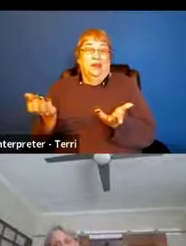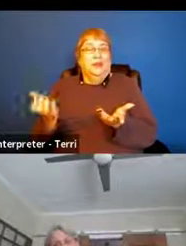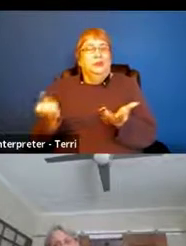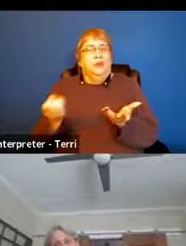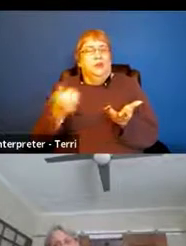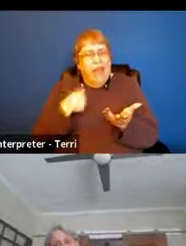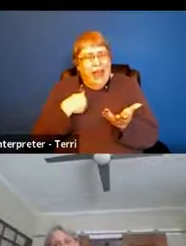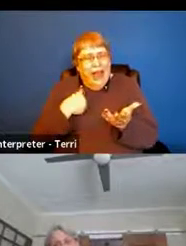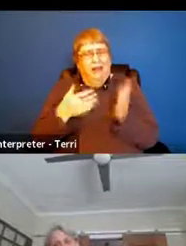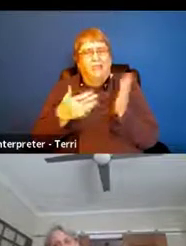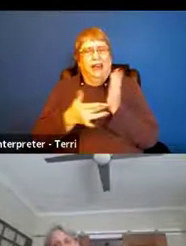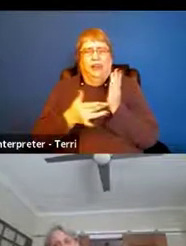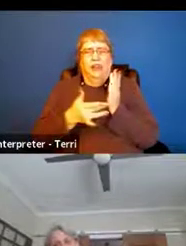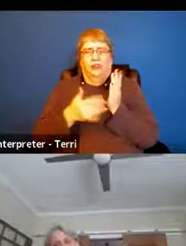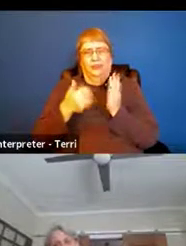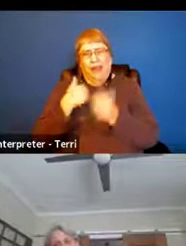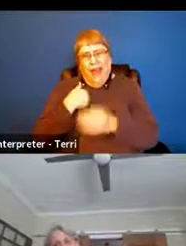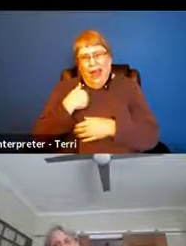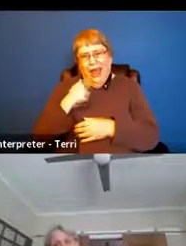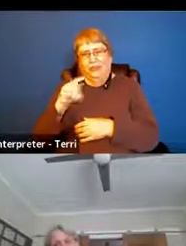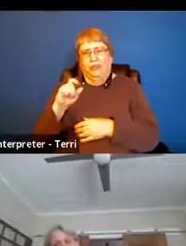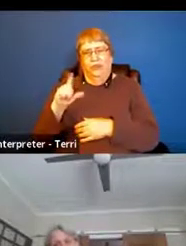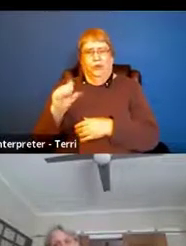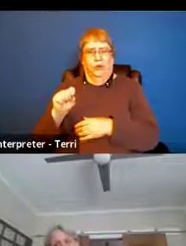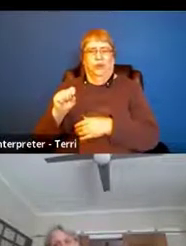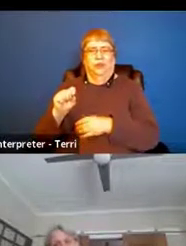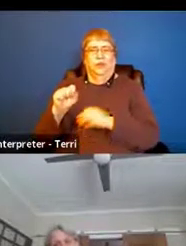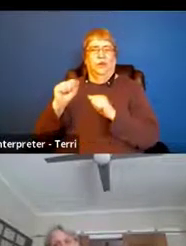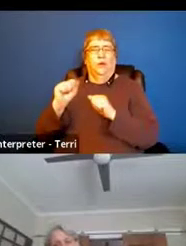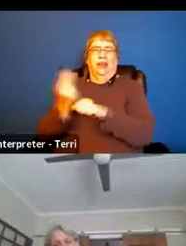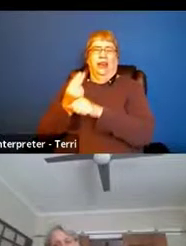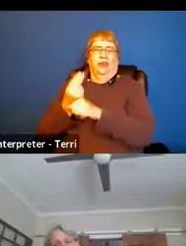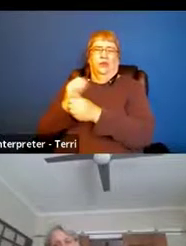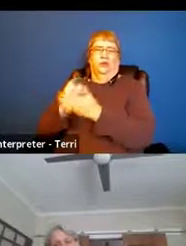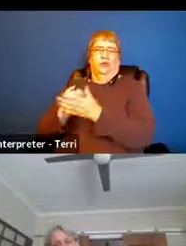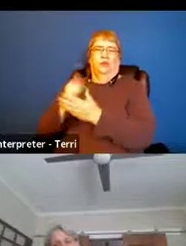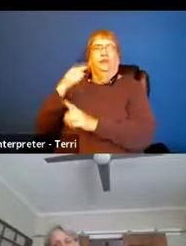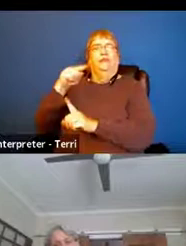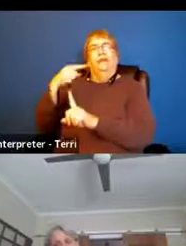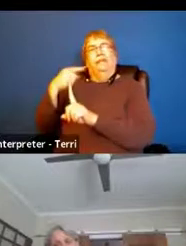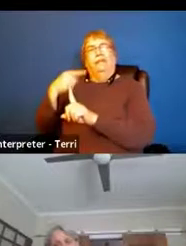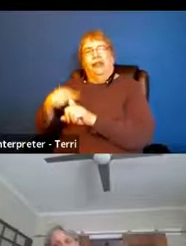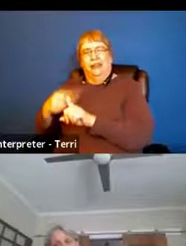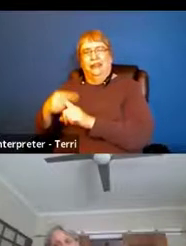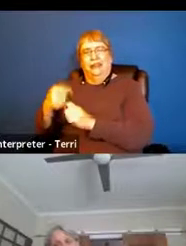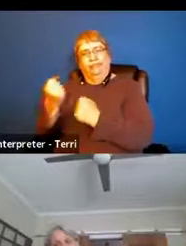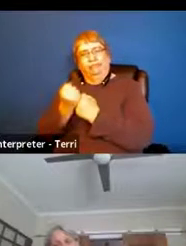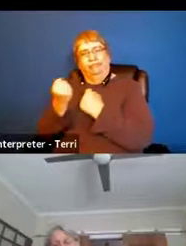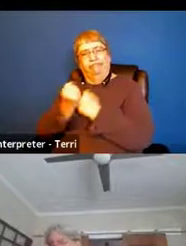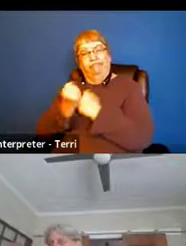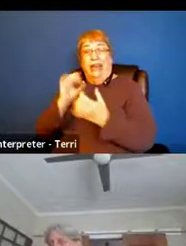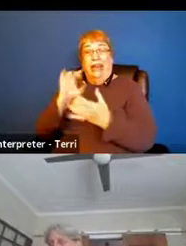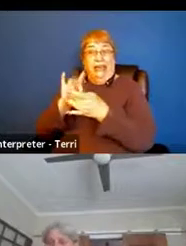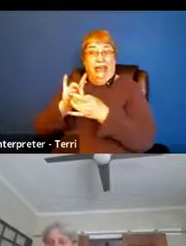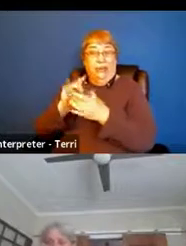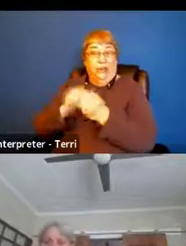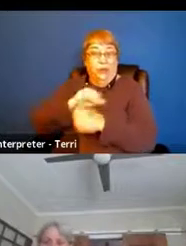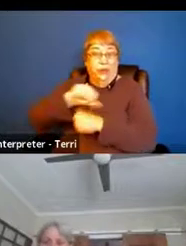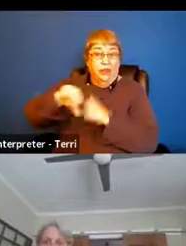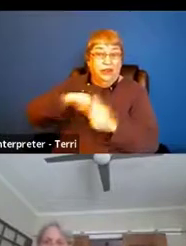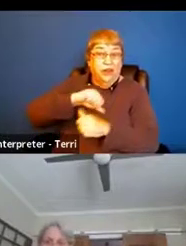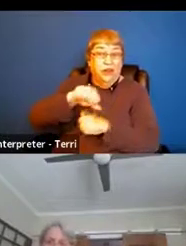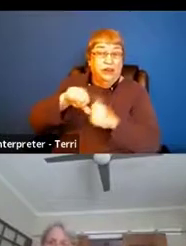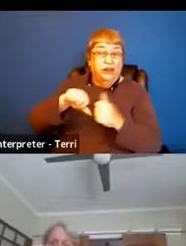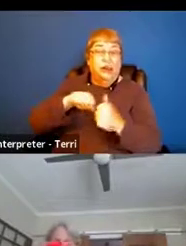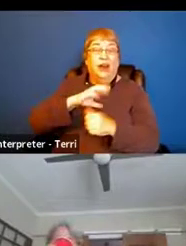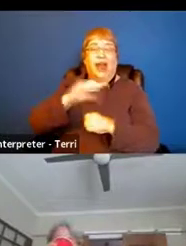disposal that we can encourage positive, you know, use of for our young people and for ourselves to connect with each other, to connect with young people and